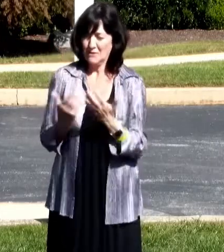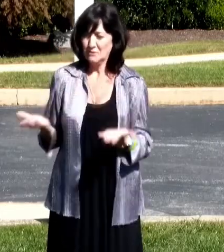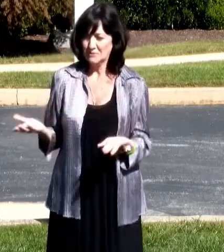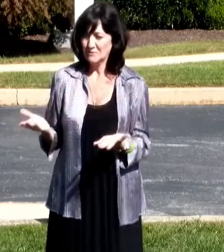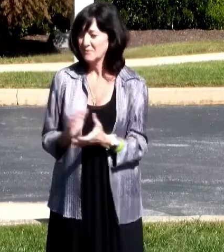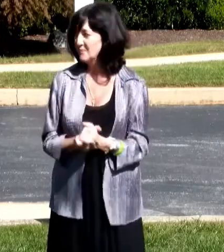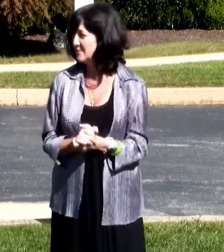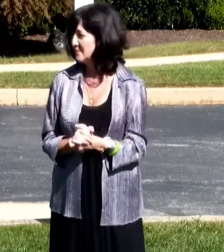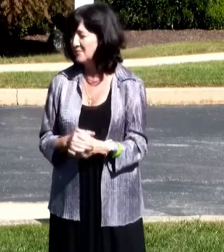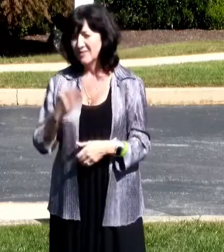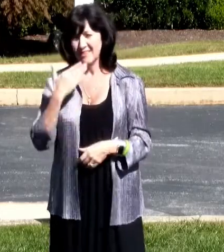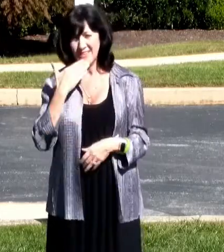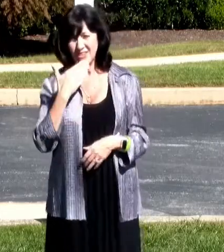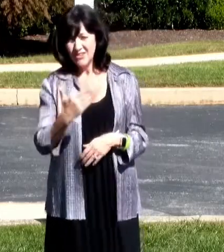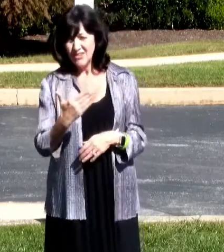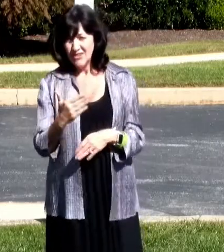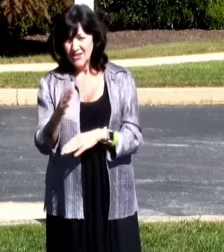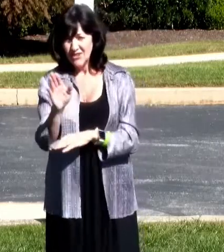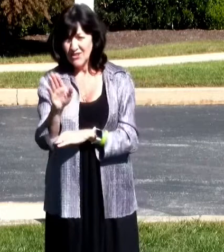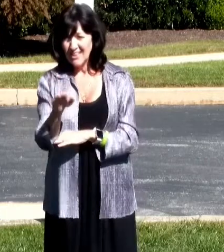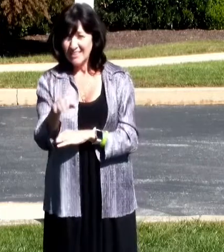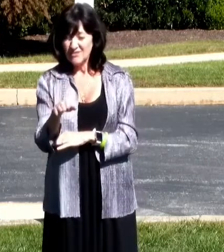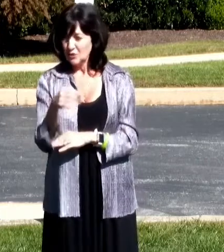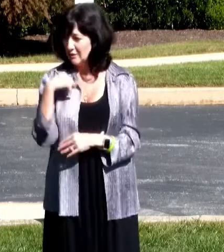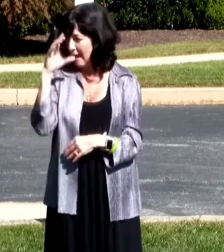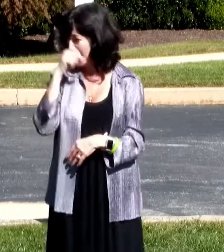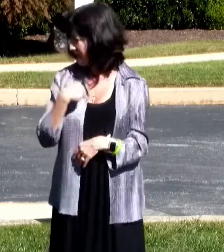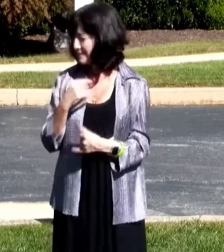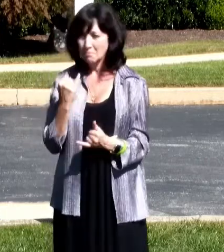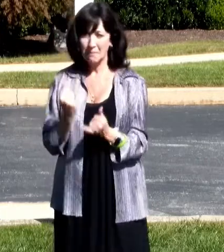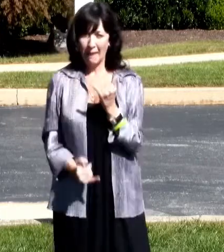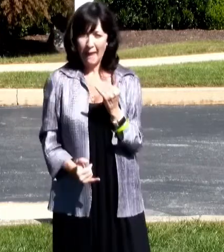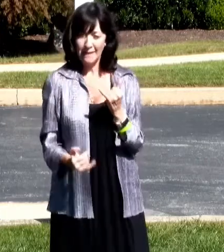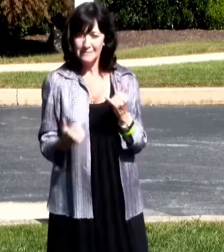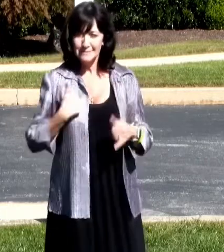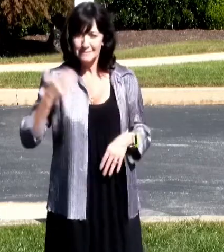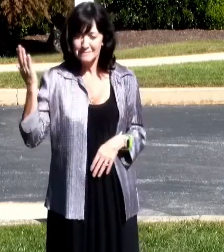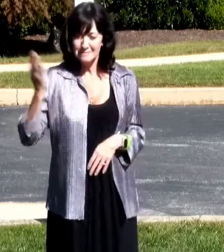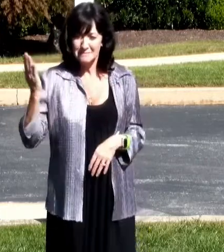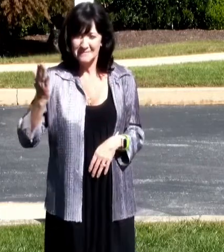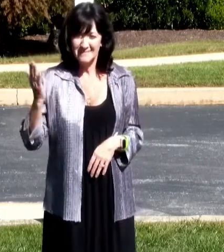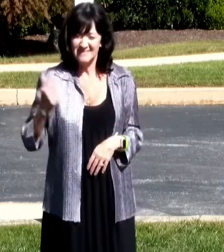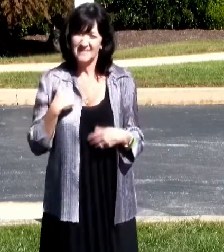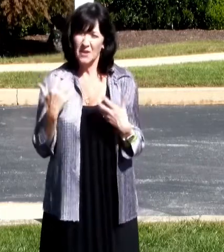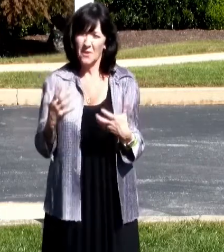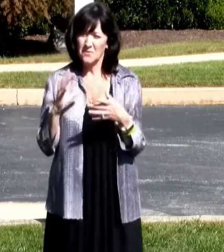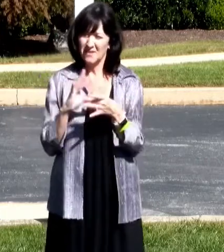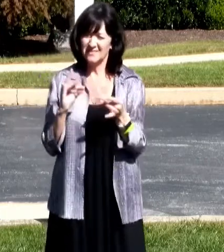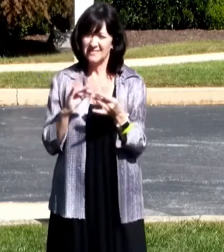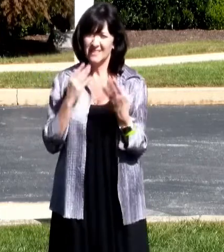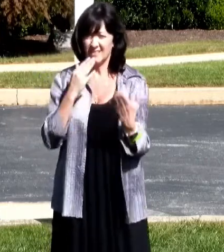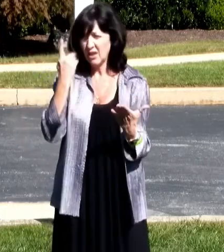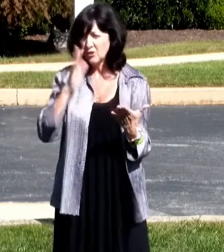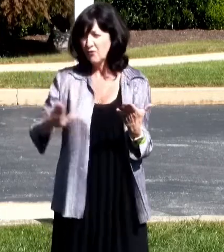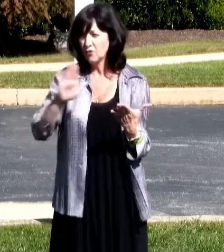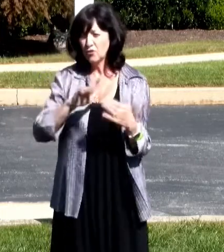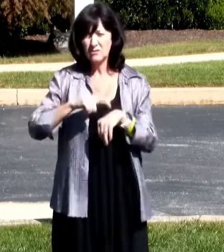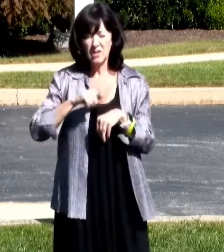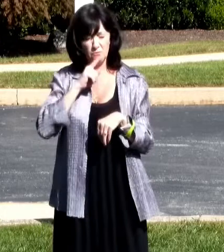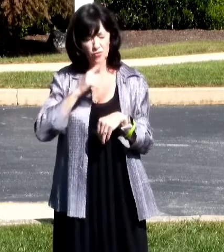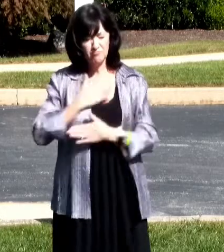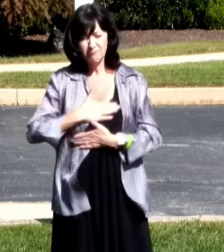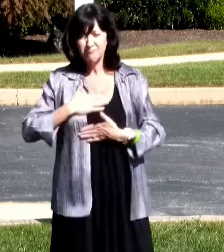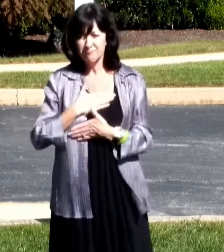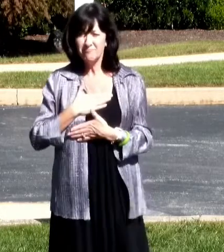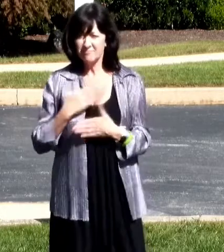Well, good afternoon. I guess I'm last. I just wanted to say thank you for your time. It really is a pleasure to be here. And I know